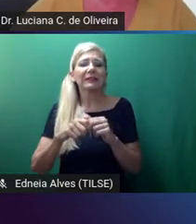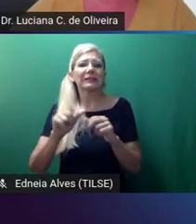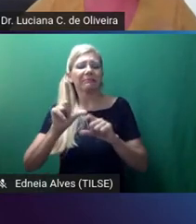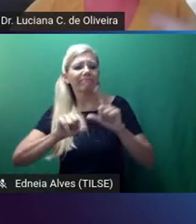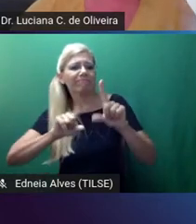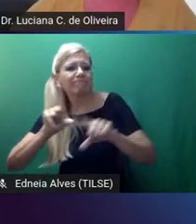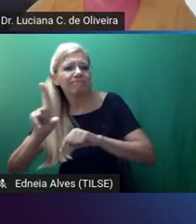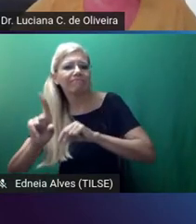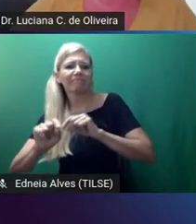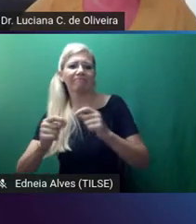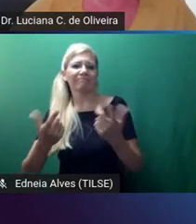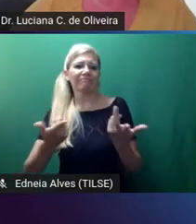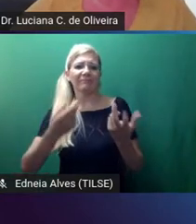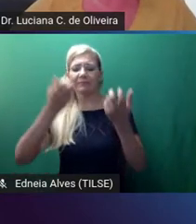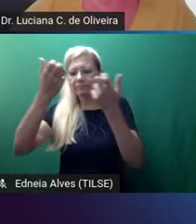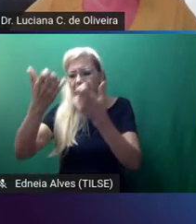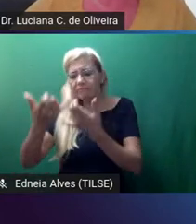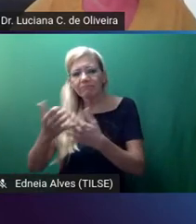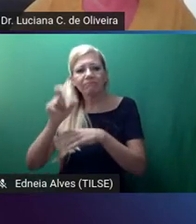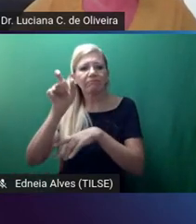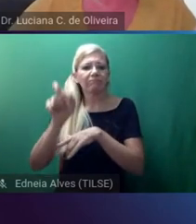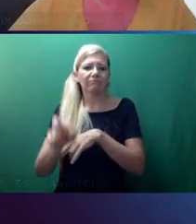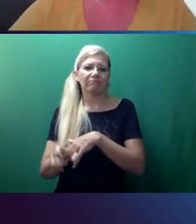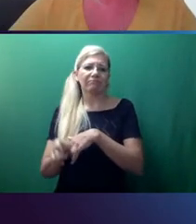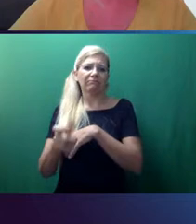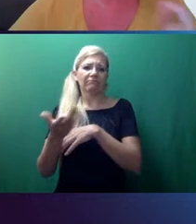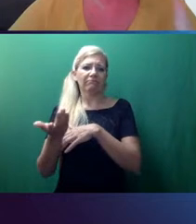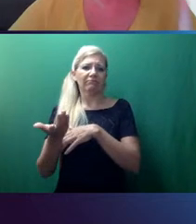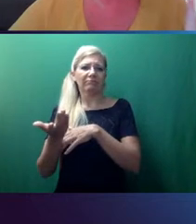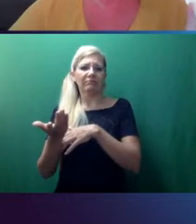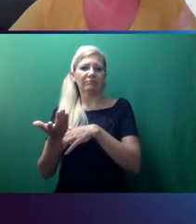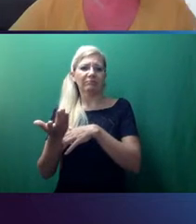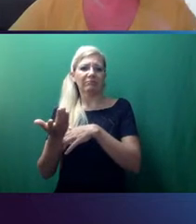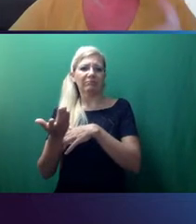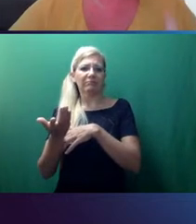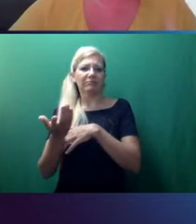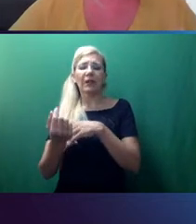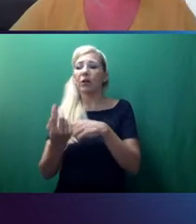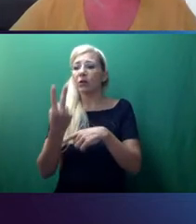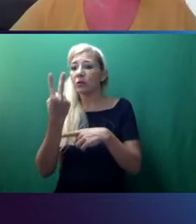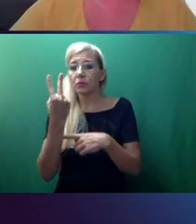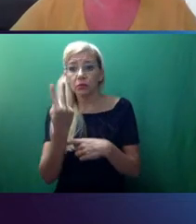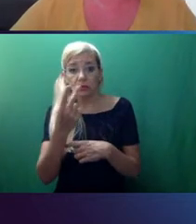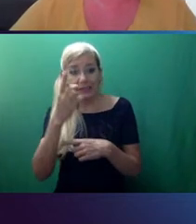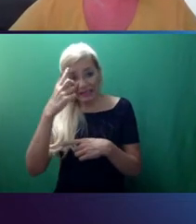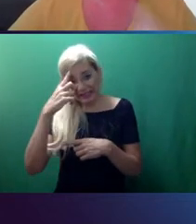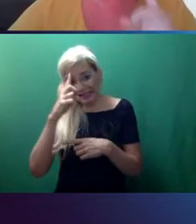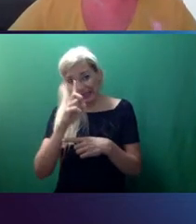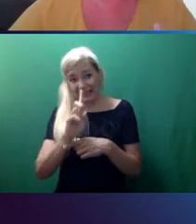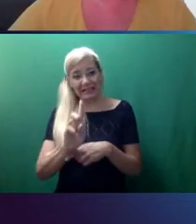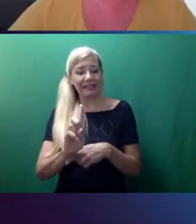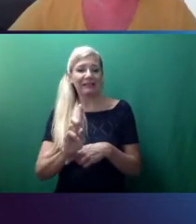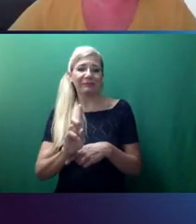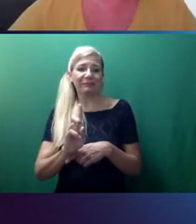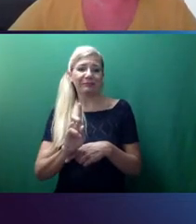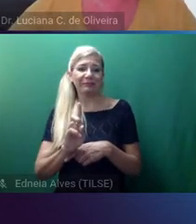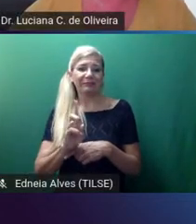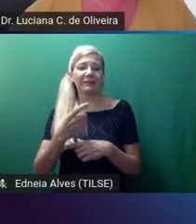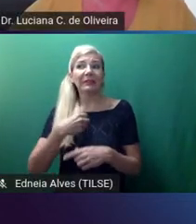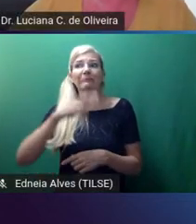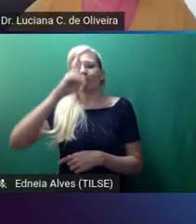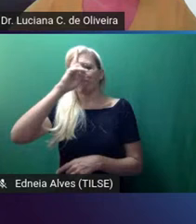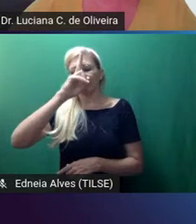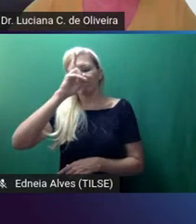him right after the presentation. But to this day, I remember that. And I remember